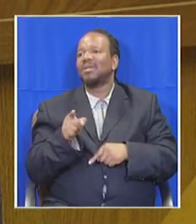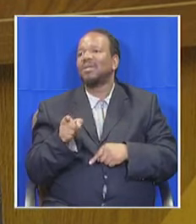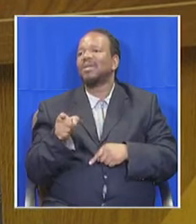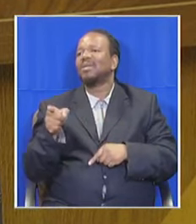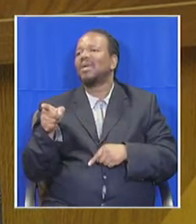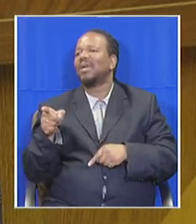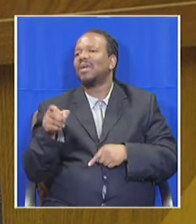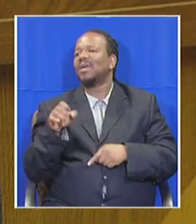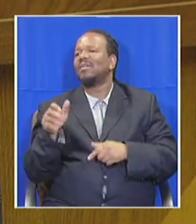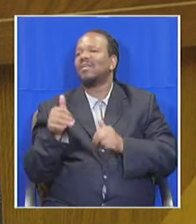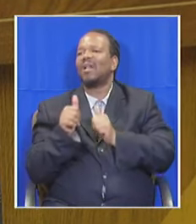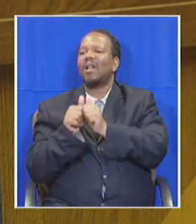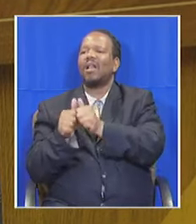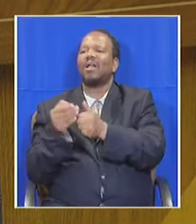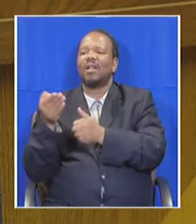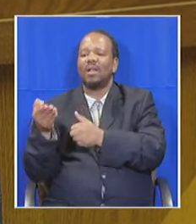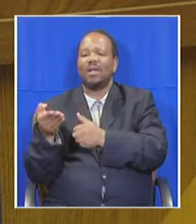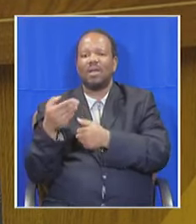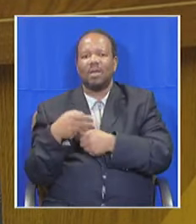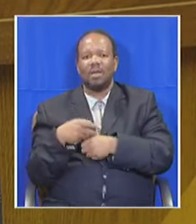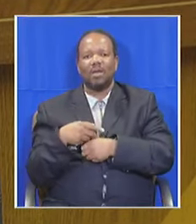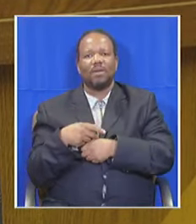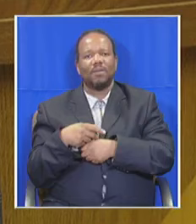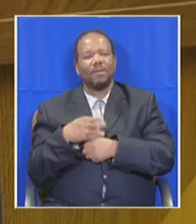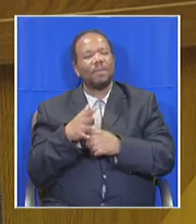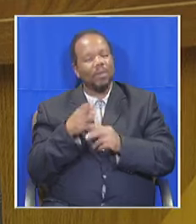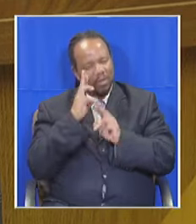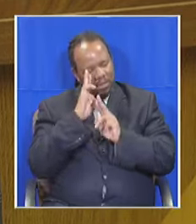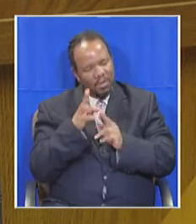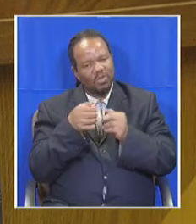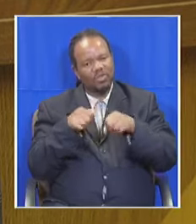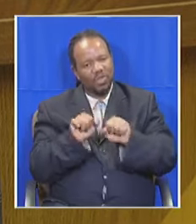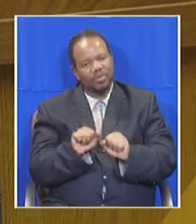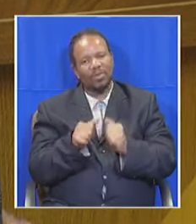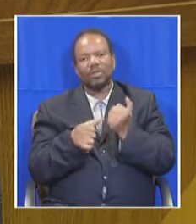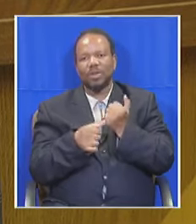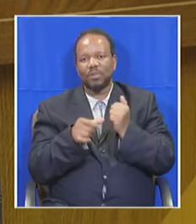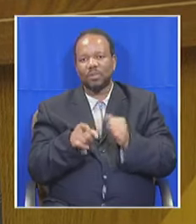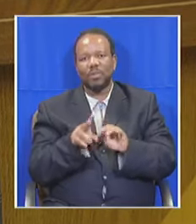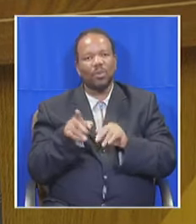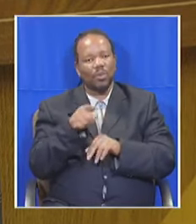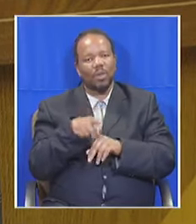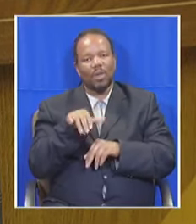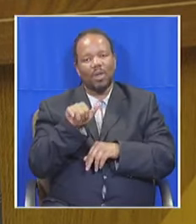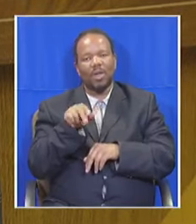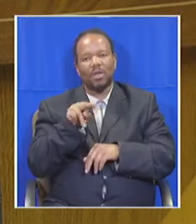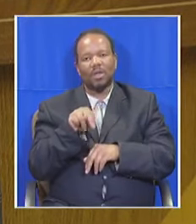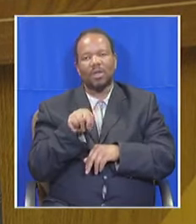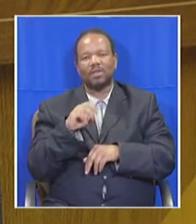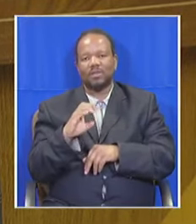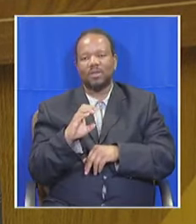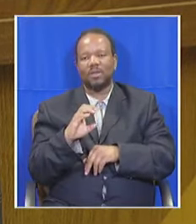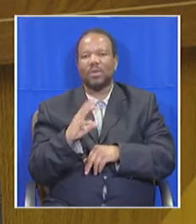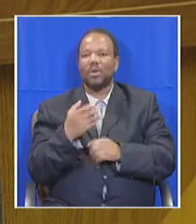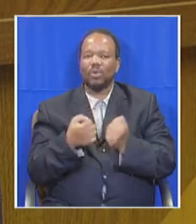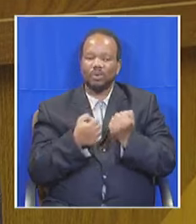DA. Honorable Chairperson, Honorable Deputy Speaker, as the African National Congress, we support that we need to protect people